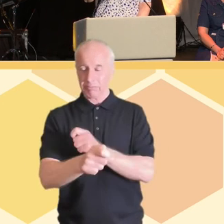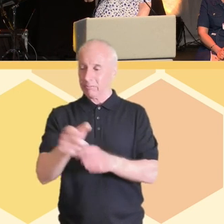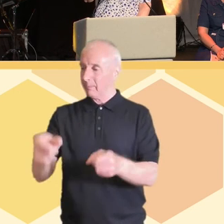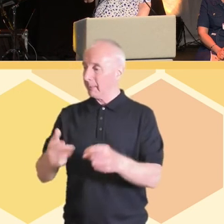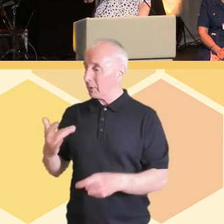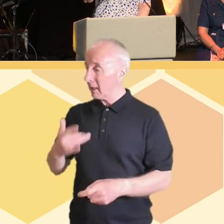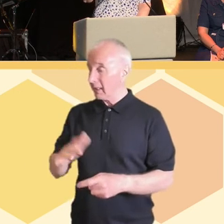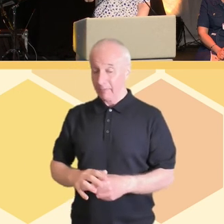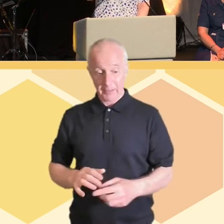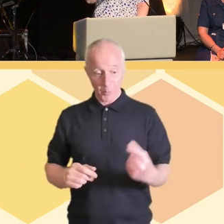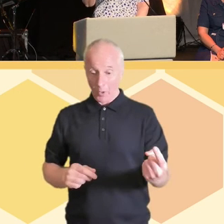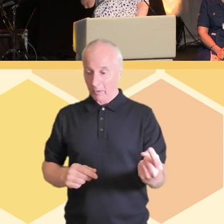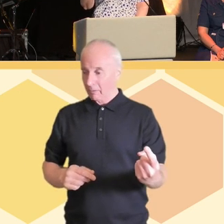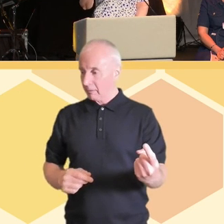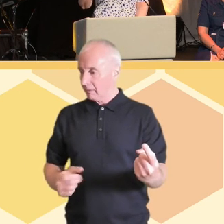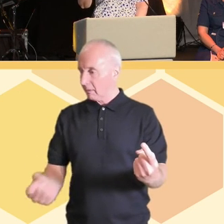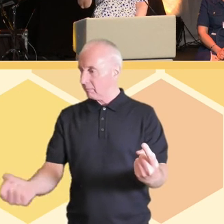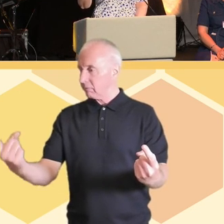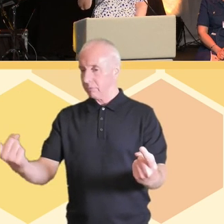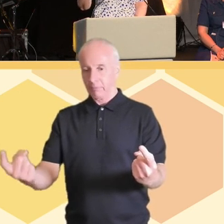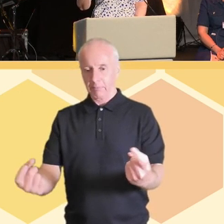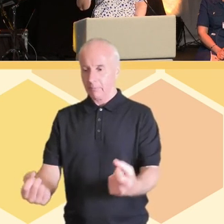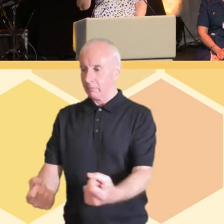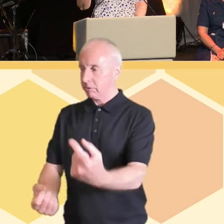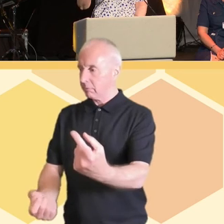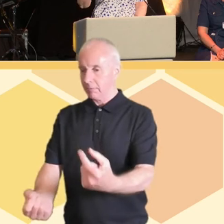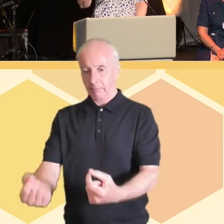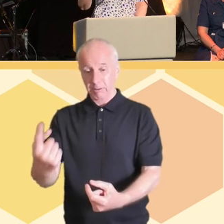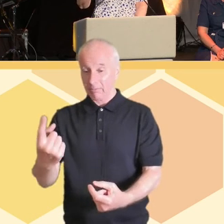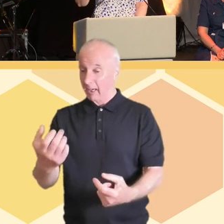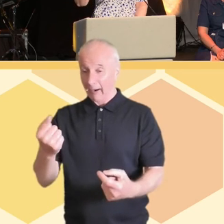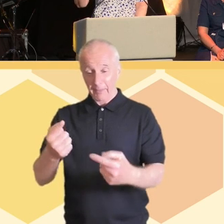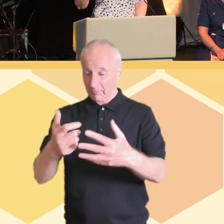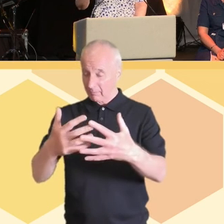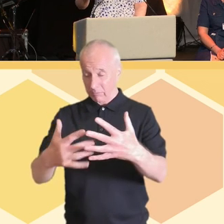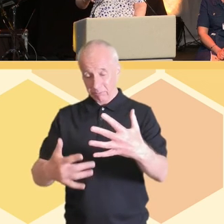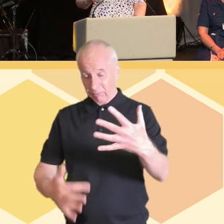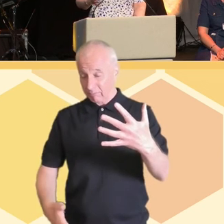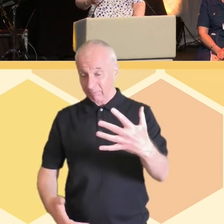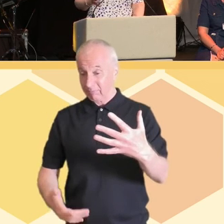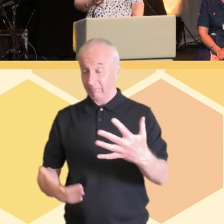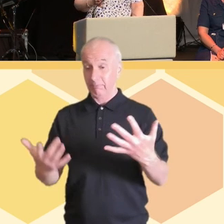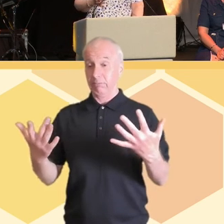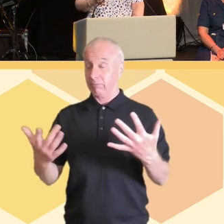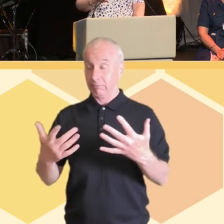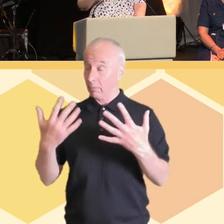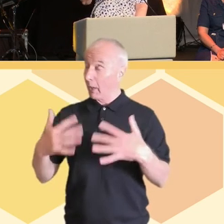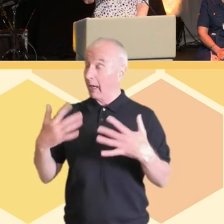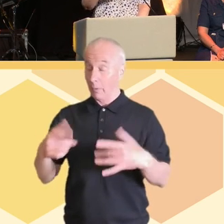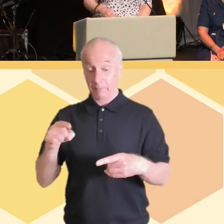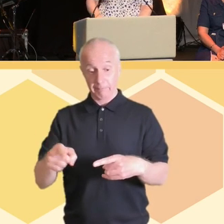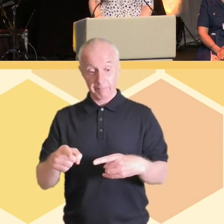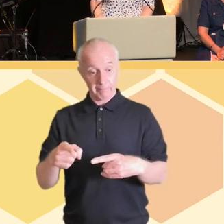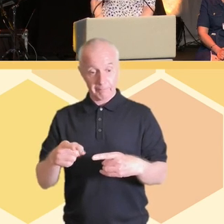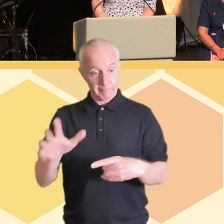not just one, is it? I'm sure you can name many others. It's incredible, these things that are happening across our movement.